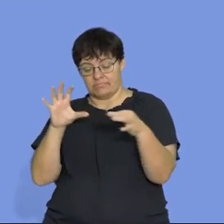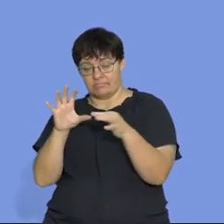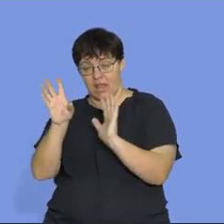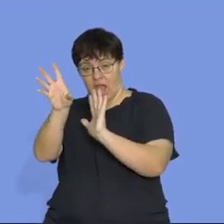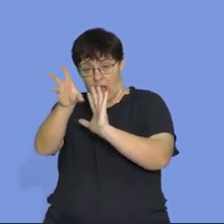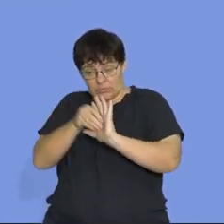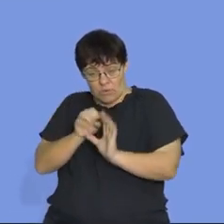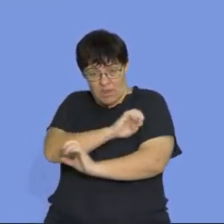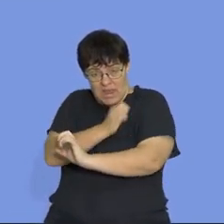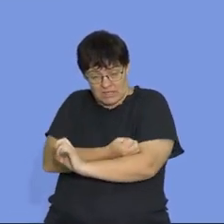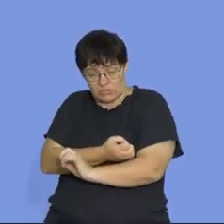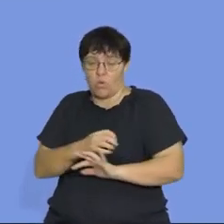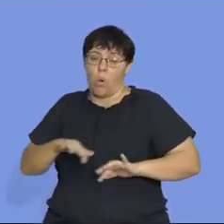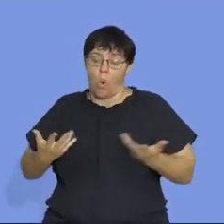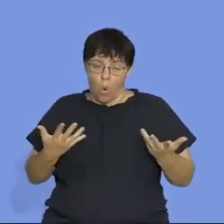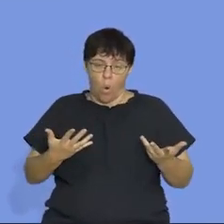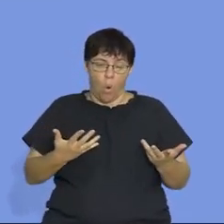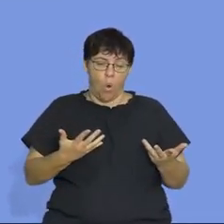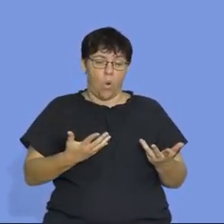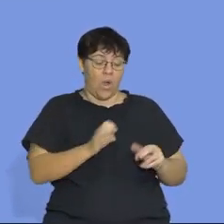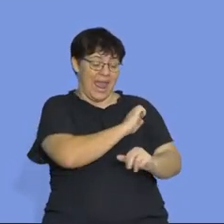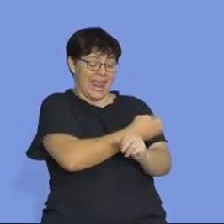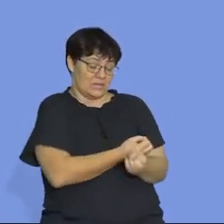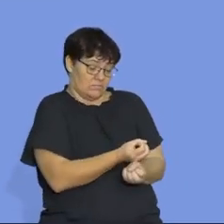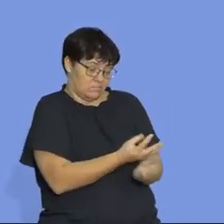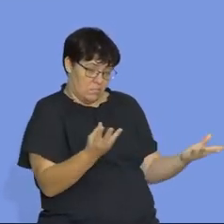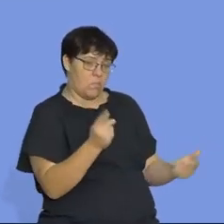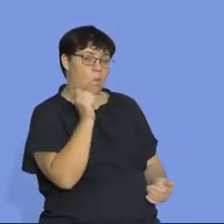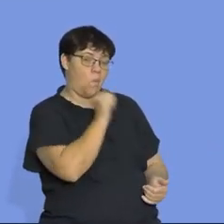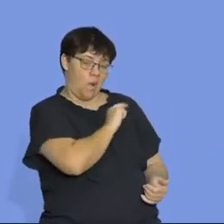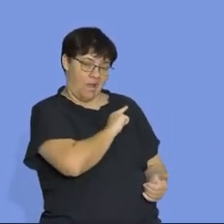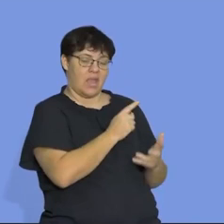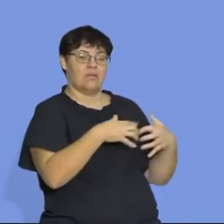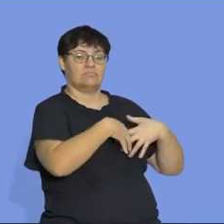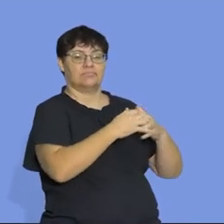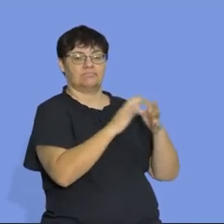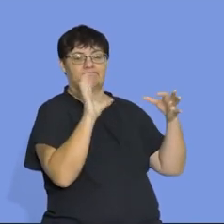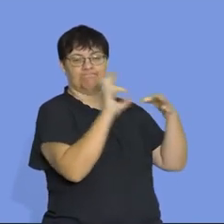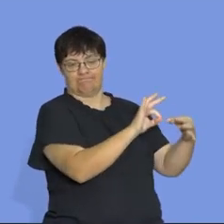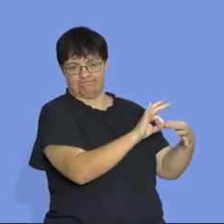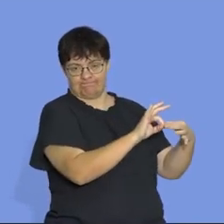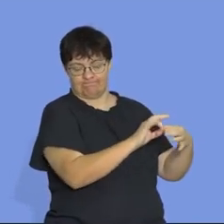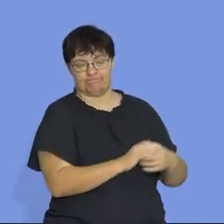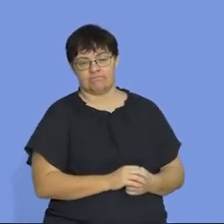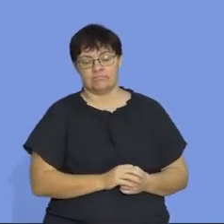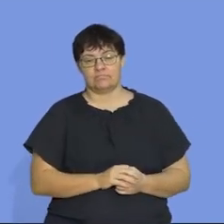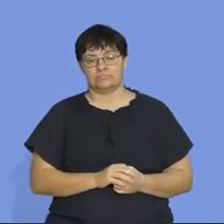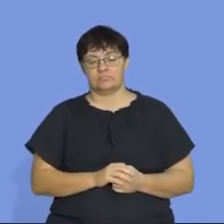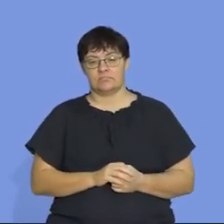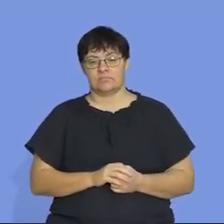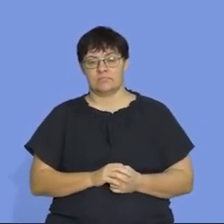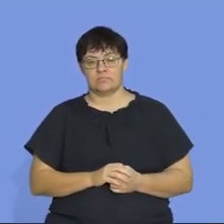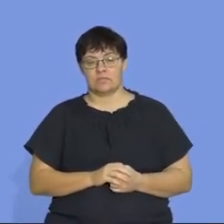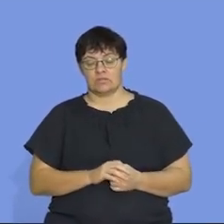broken or amount of energy released when a particular bond is formed. So the bond between